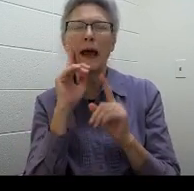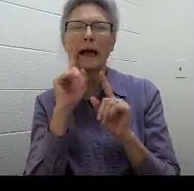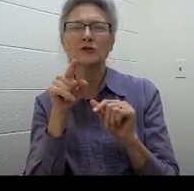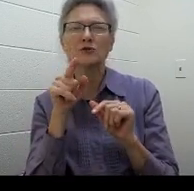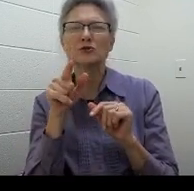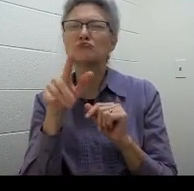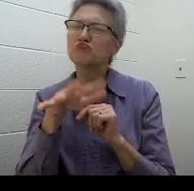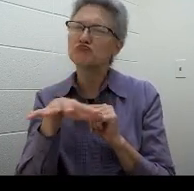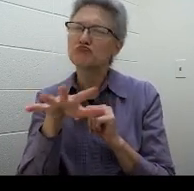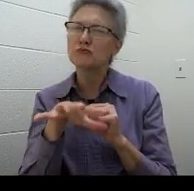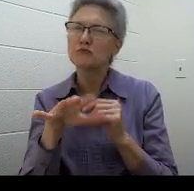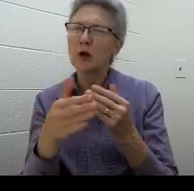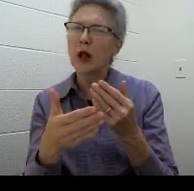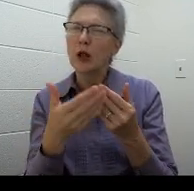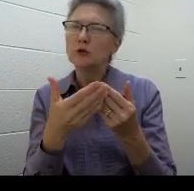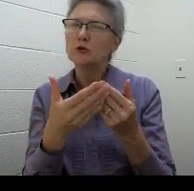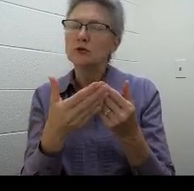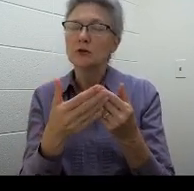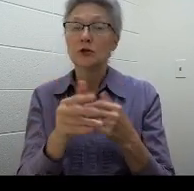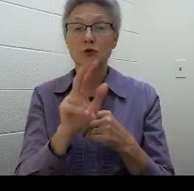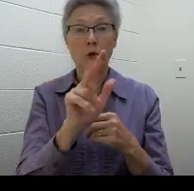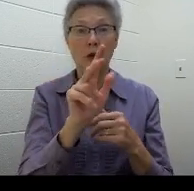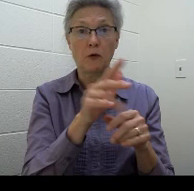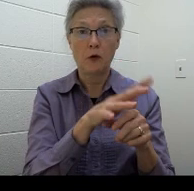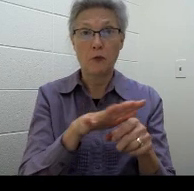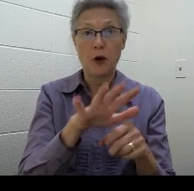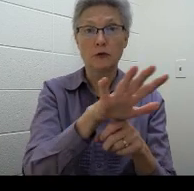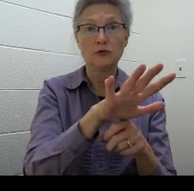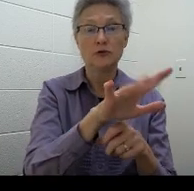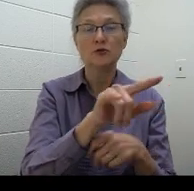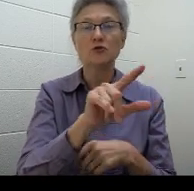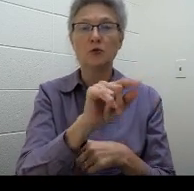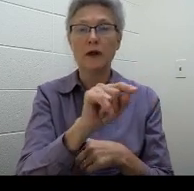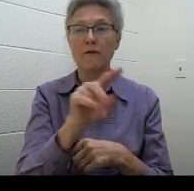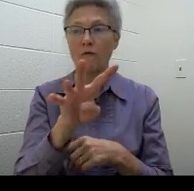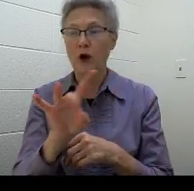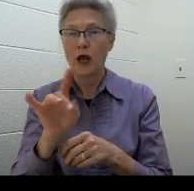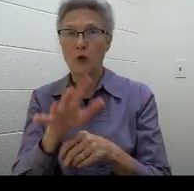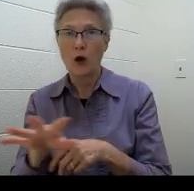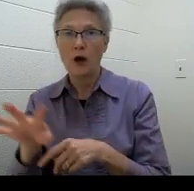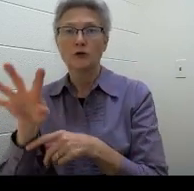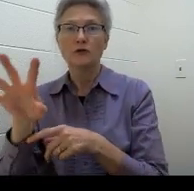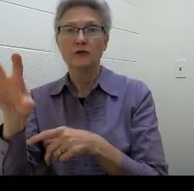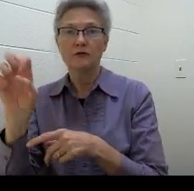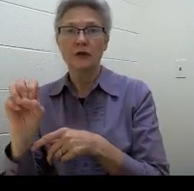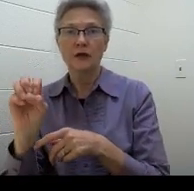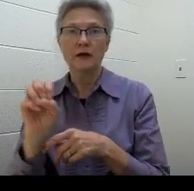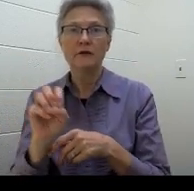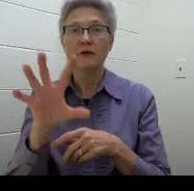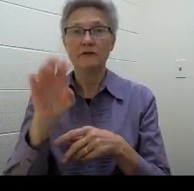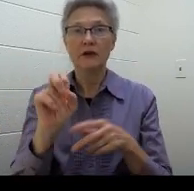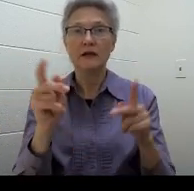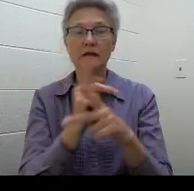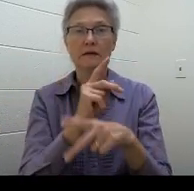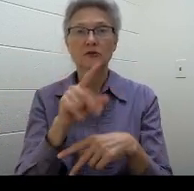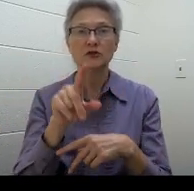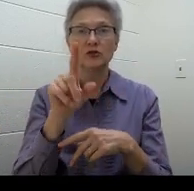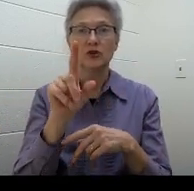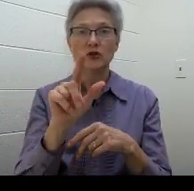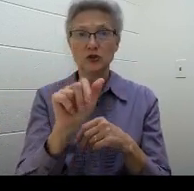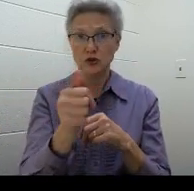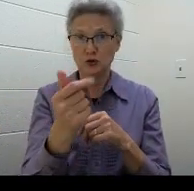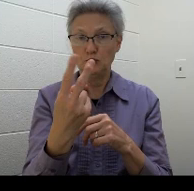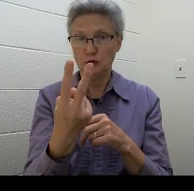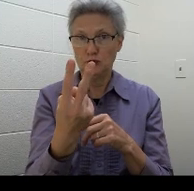So 23, I would round to 20. 48, I would round to 50. So 50 times 2